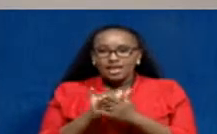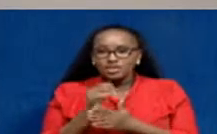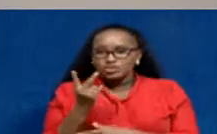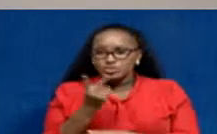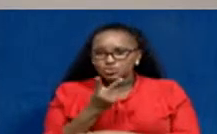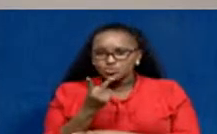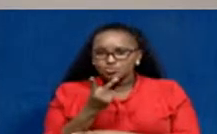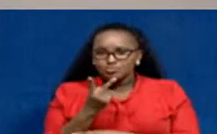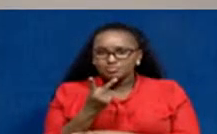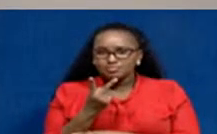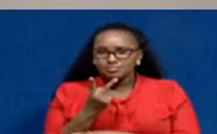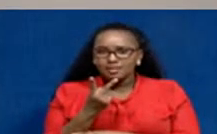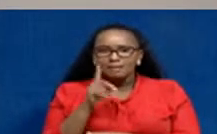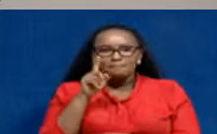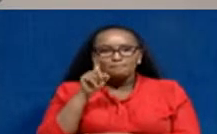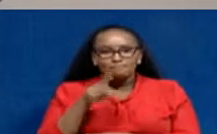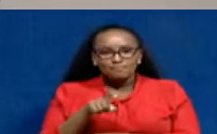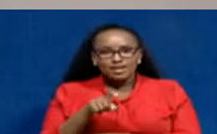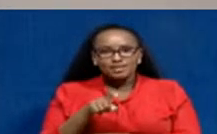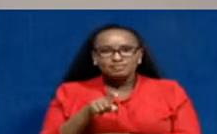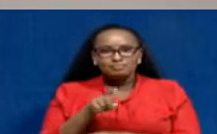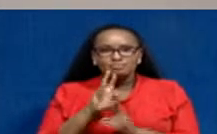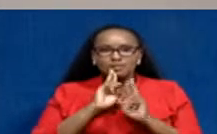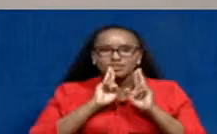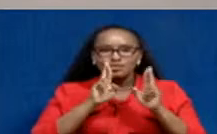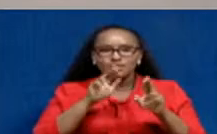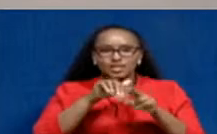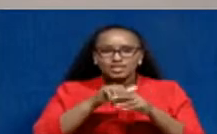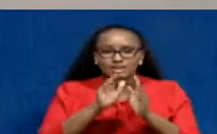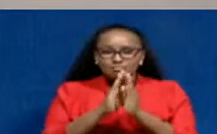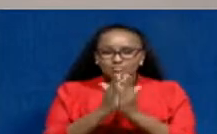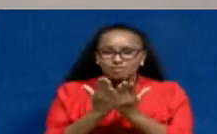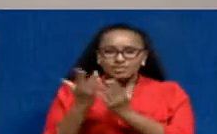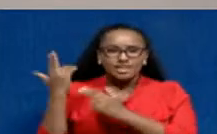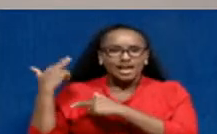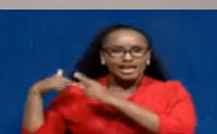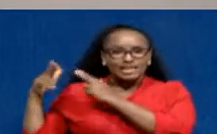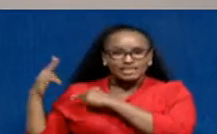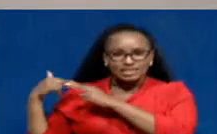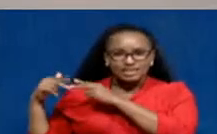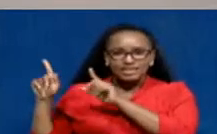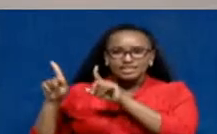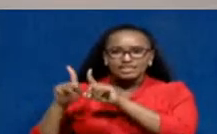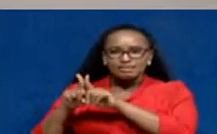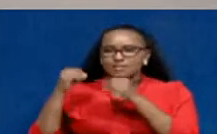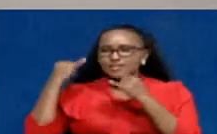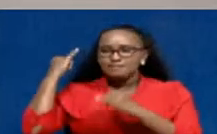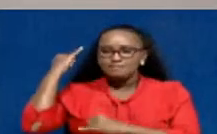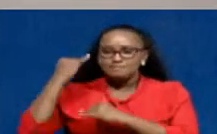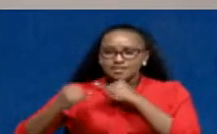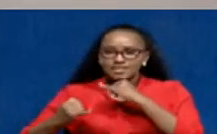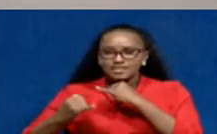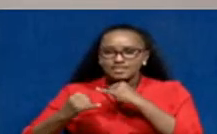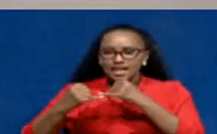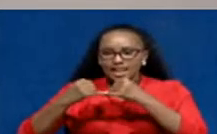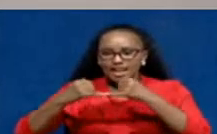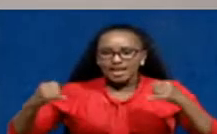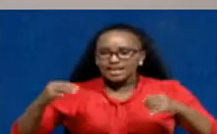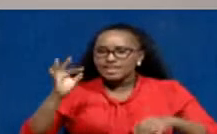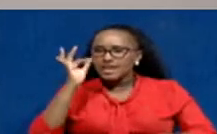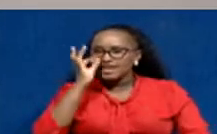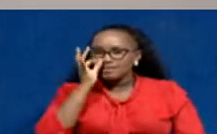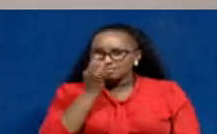too must be recorded in our books of history as the finishing line of the Honorable Mwai